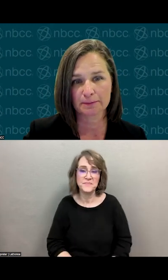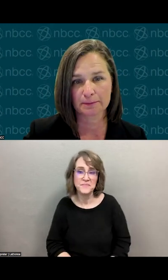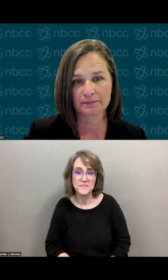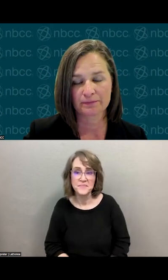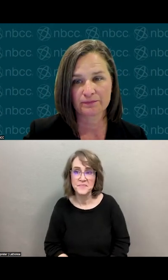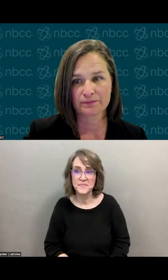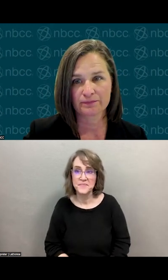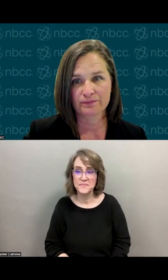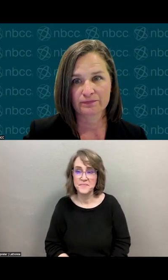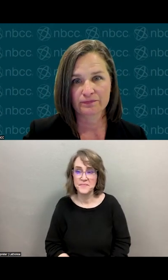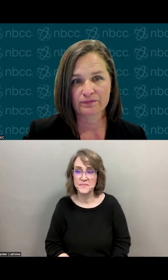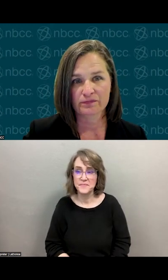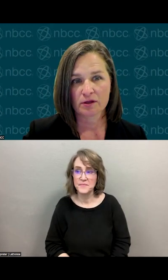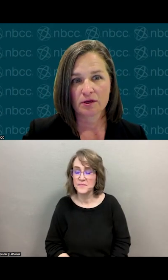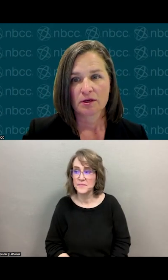Next.